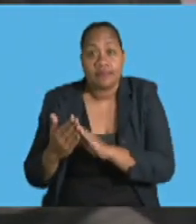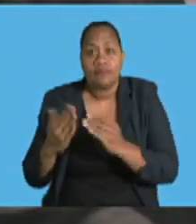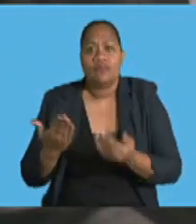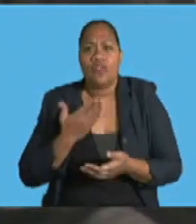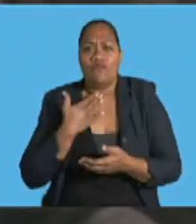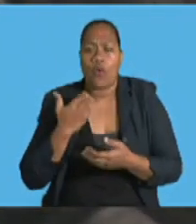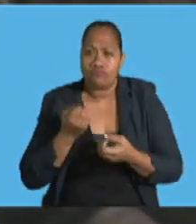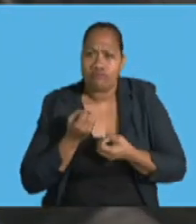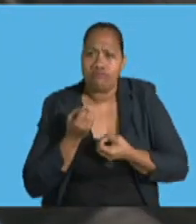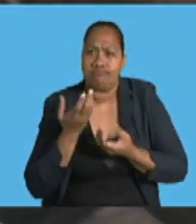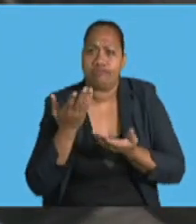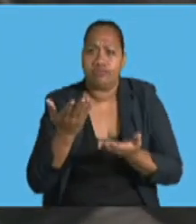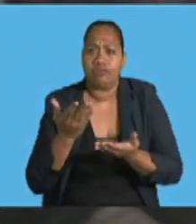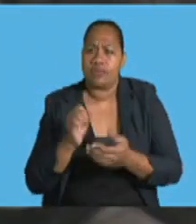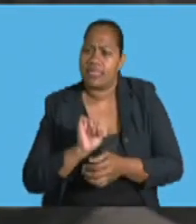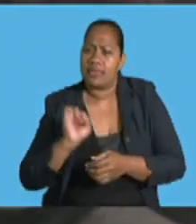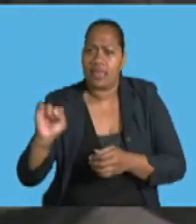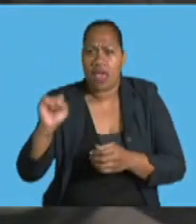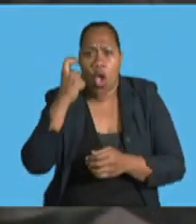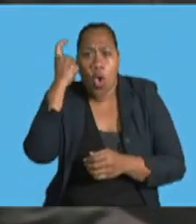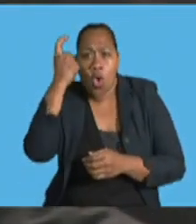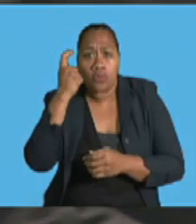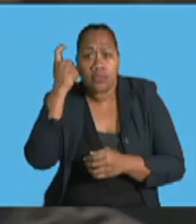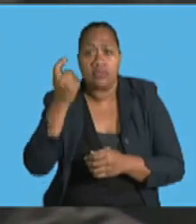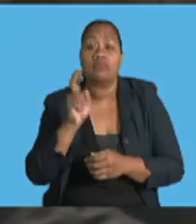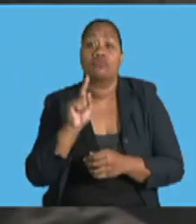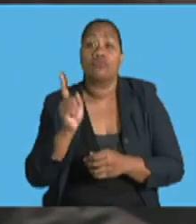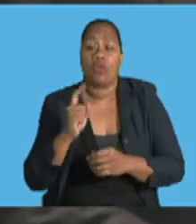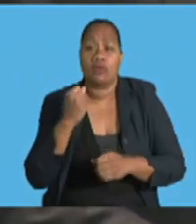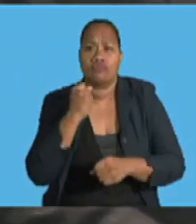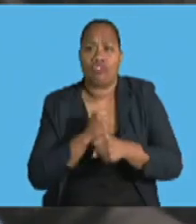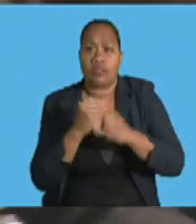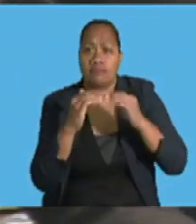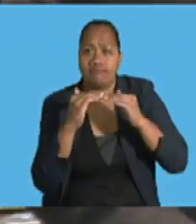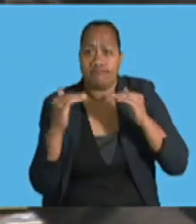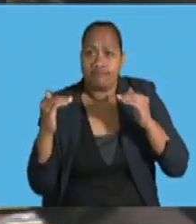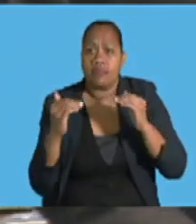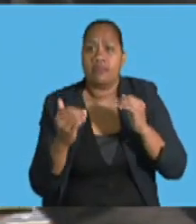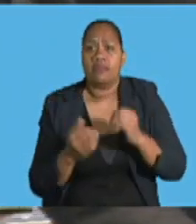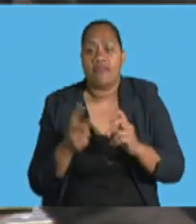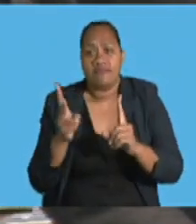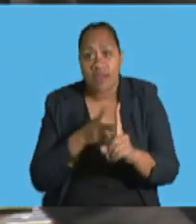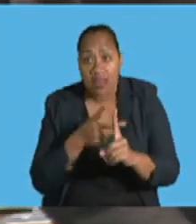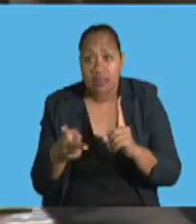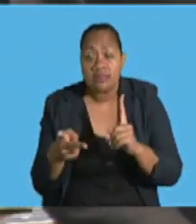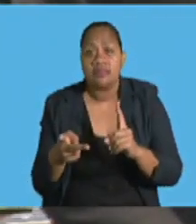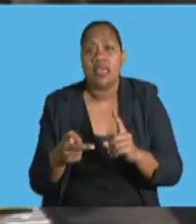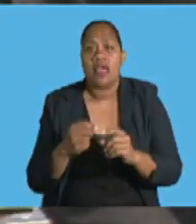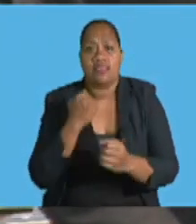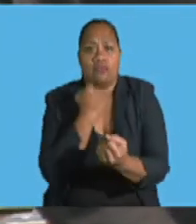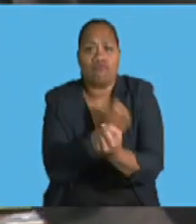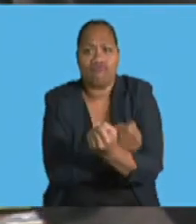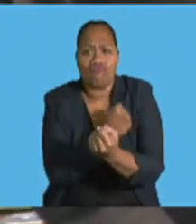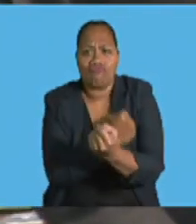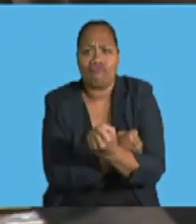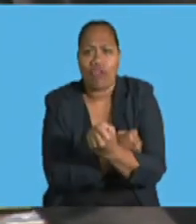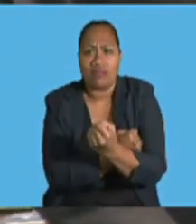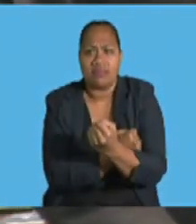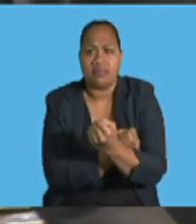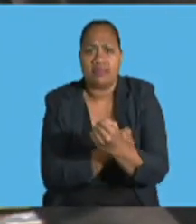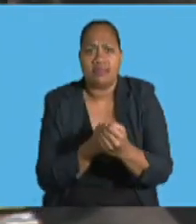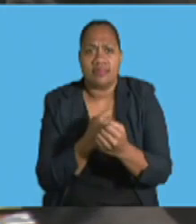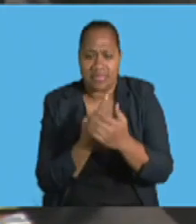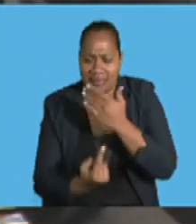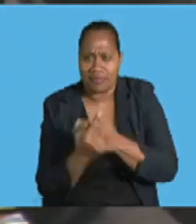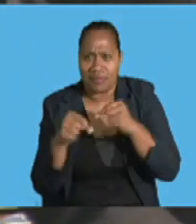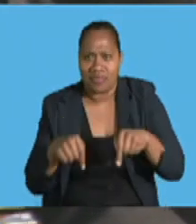their concern on gender-based violence and the drug situation in our country. And I duly